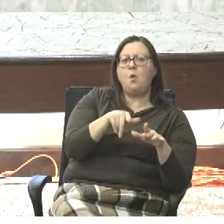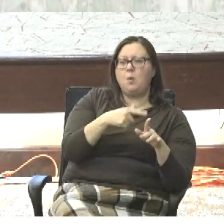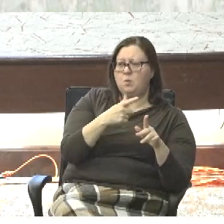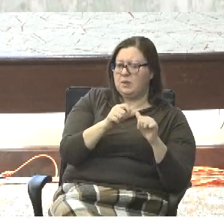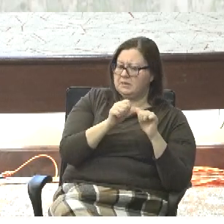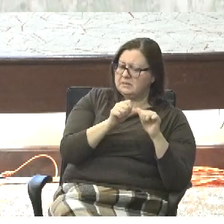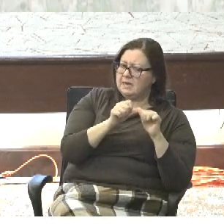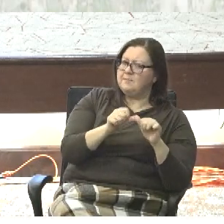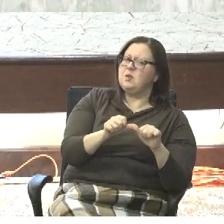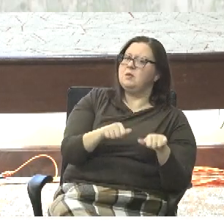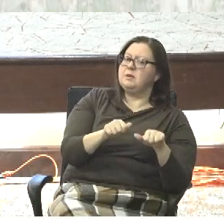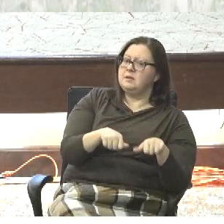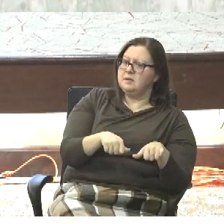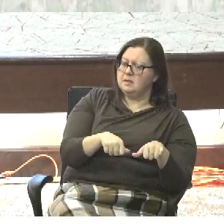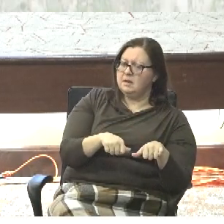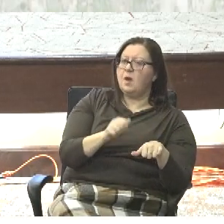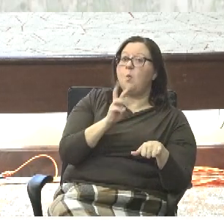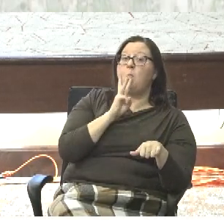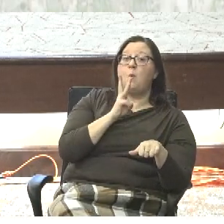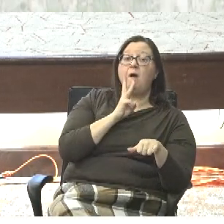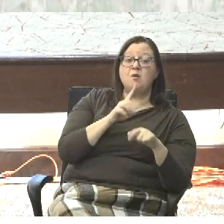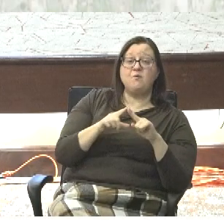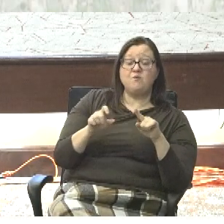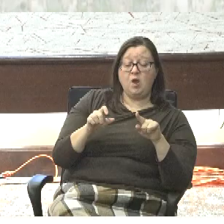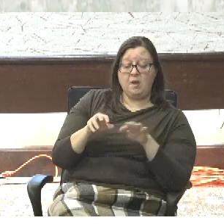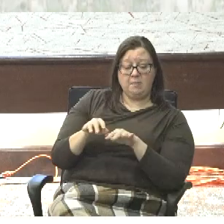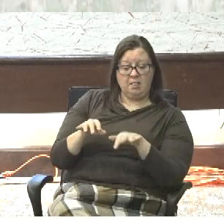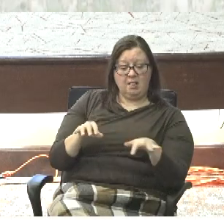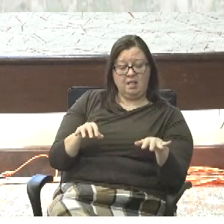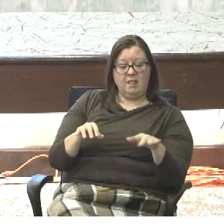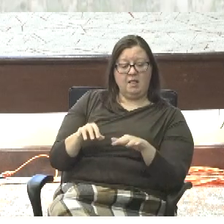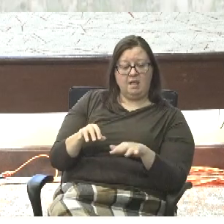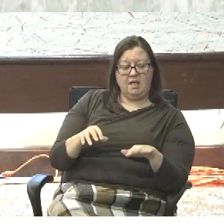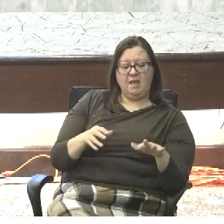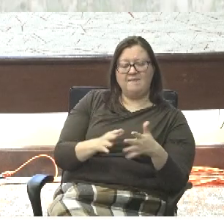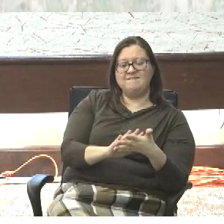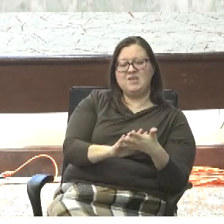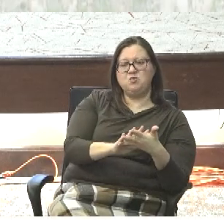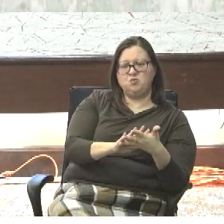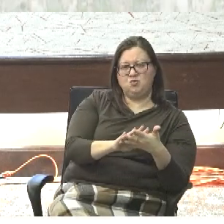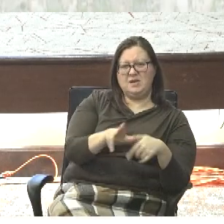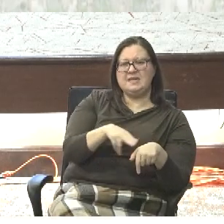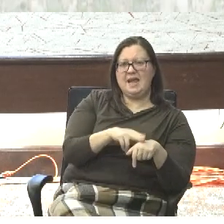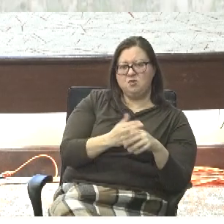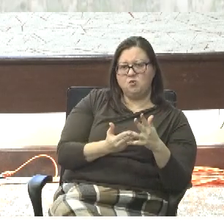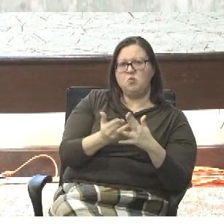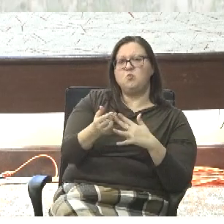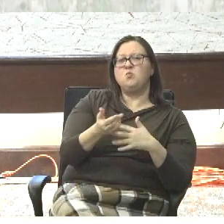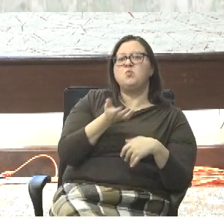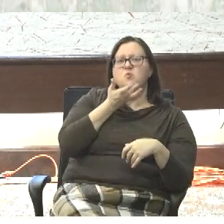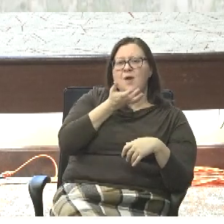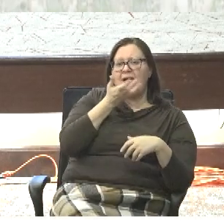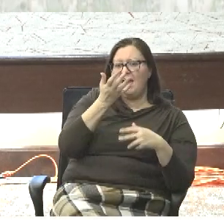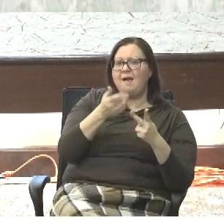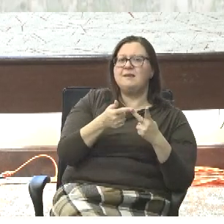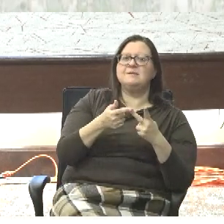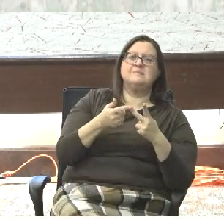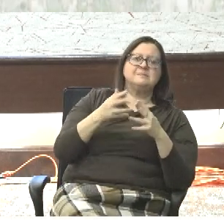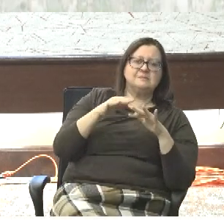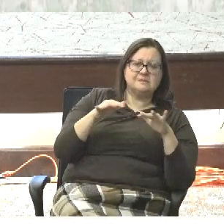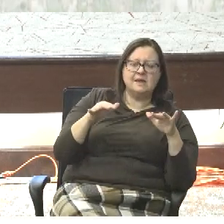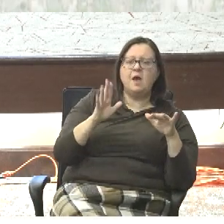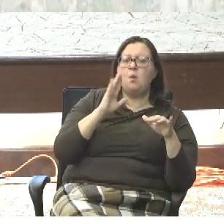sustainability feature, as it's going to take the water coming off a site and filter it naturally through the vegetation. It's going to have some